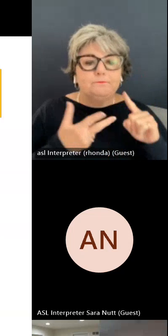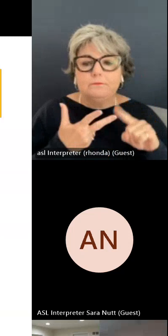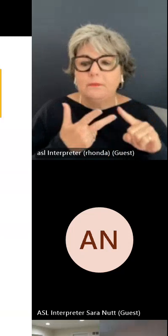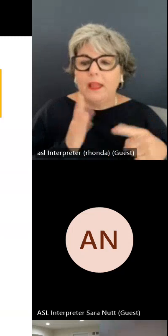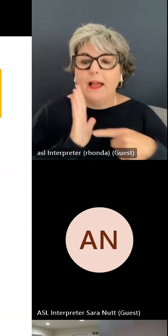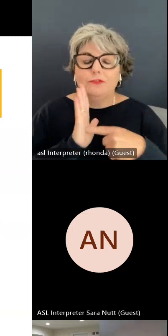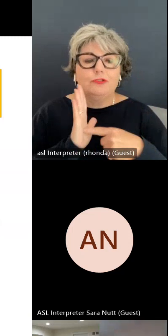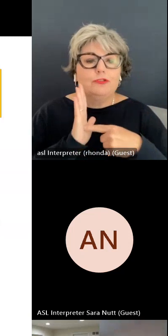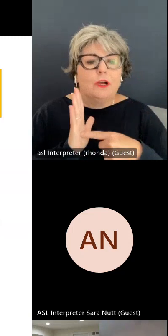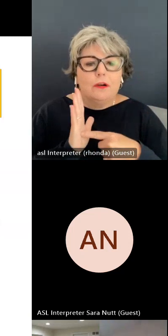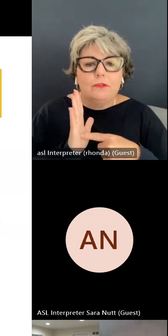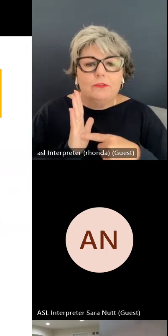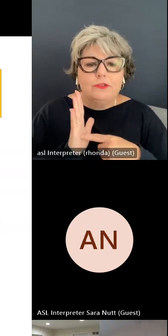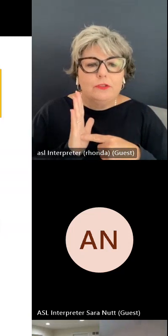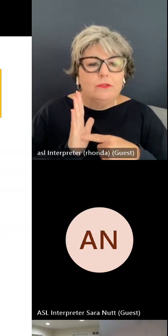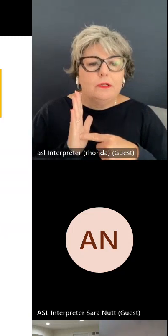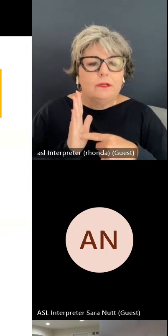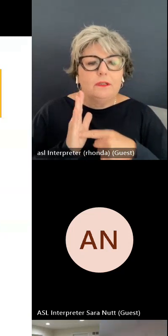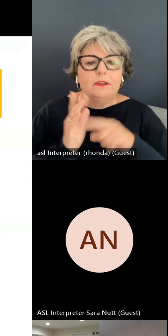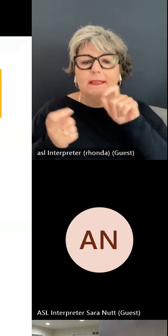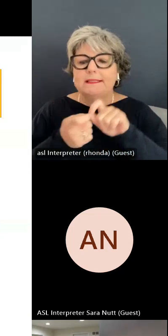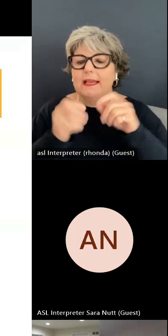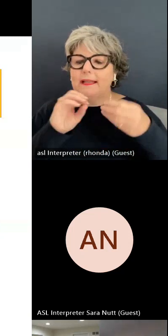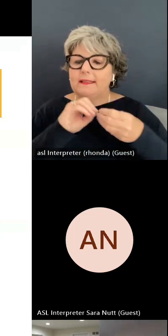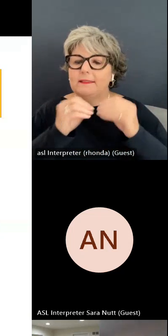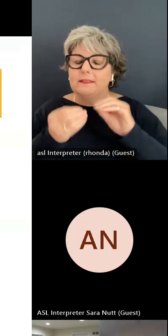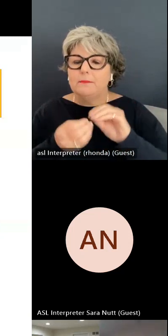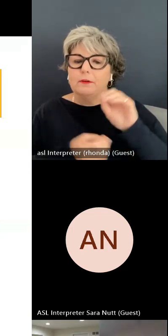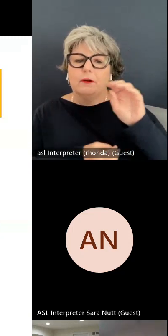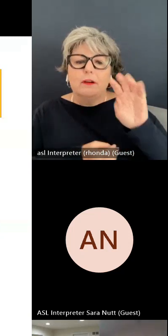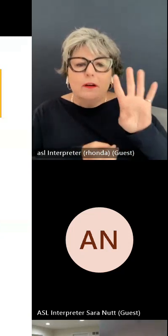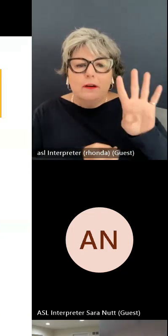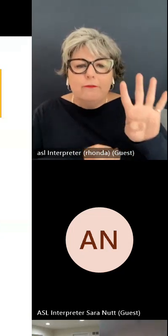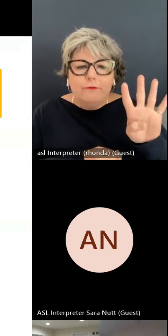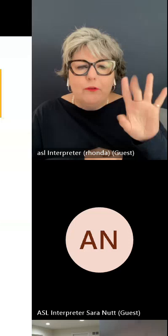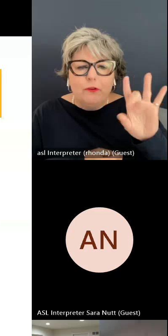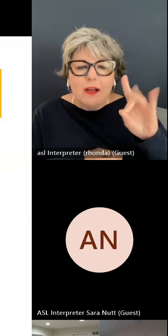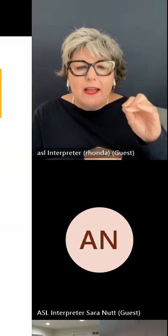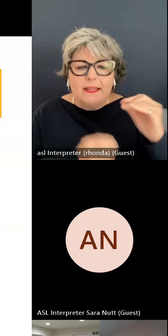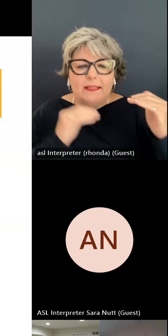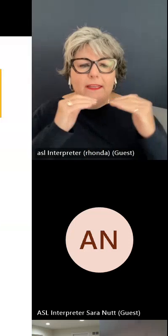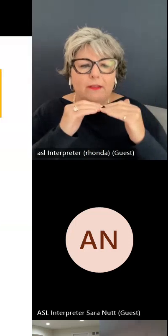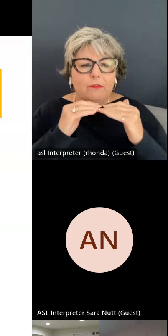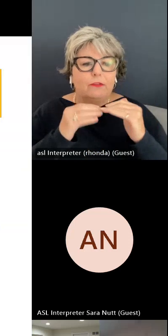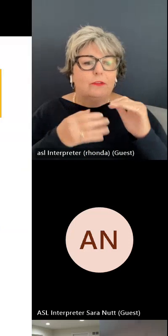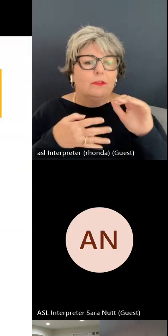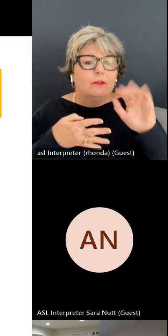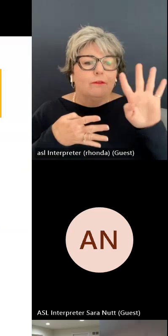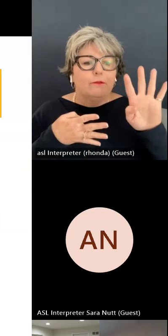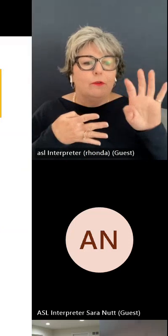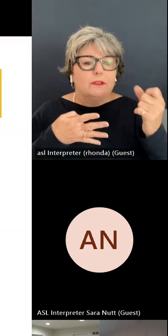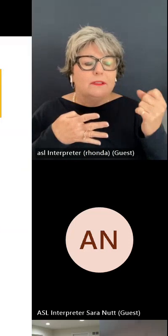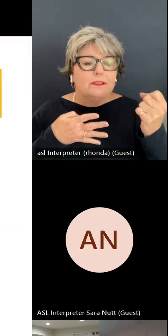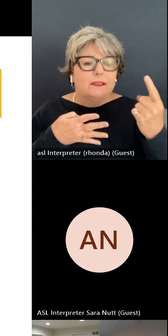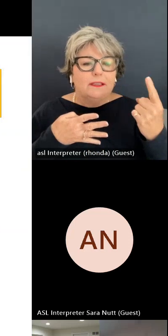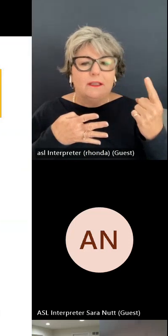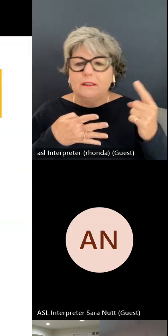it shows you exactly what the numbers are. So 480 equals the lines through 410 through 411,